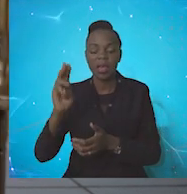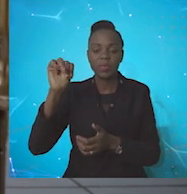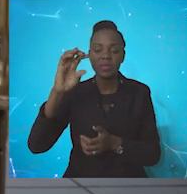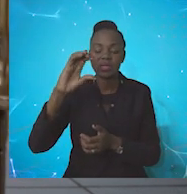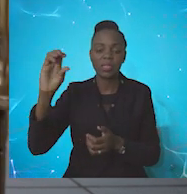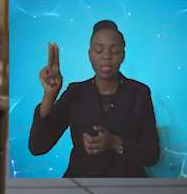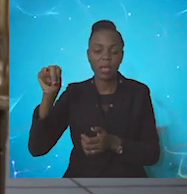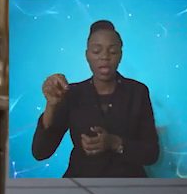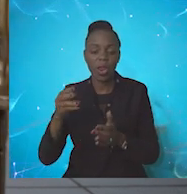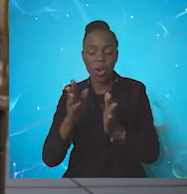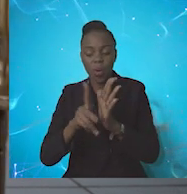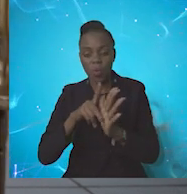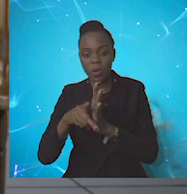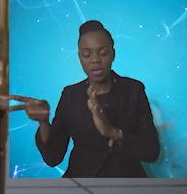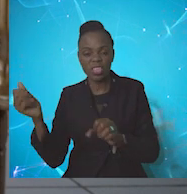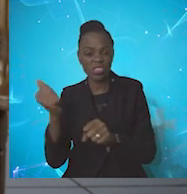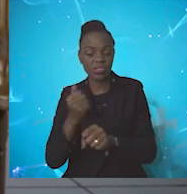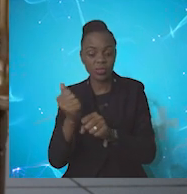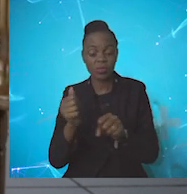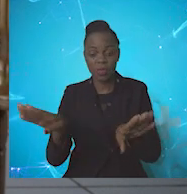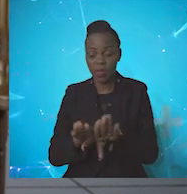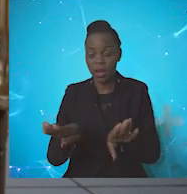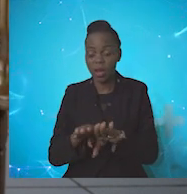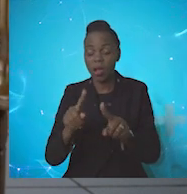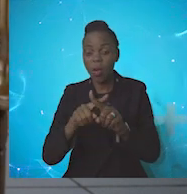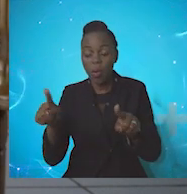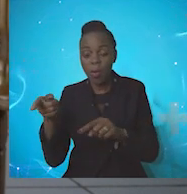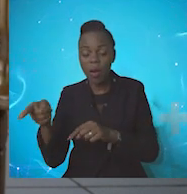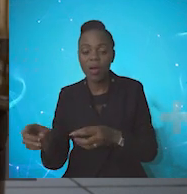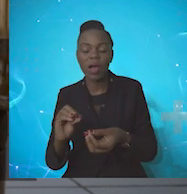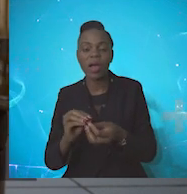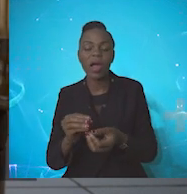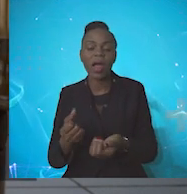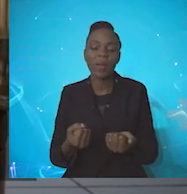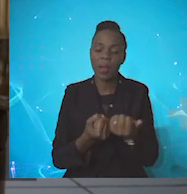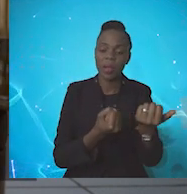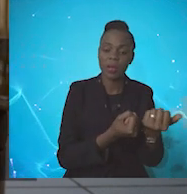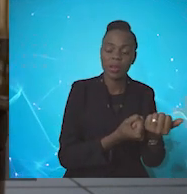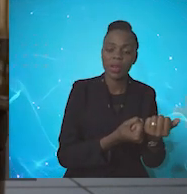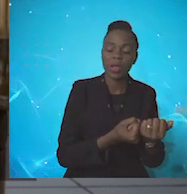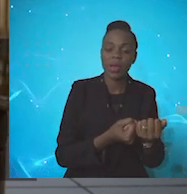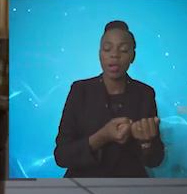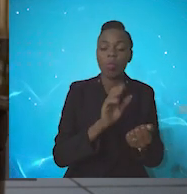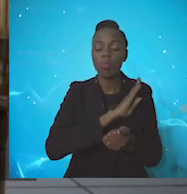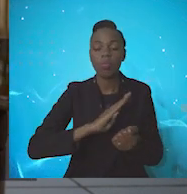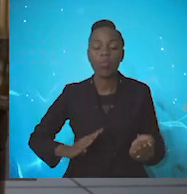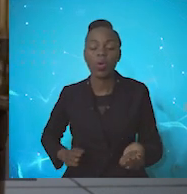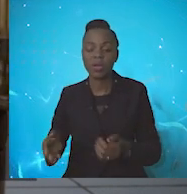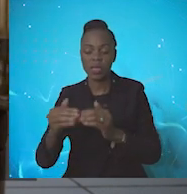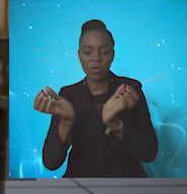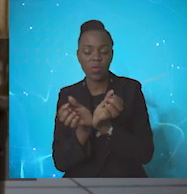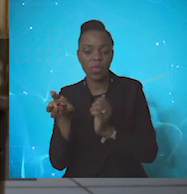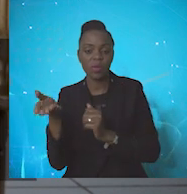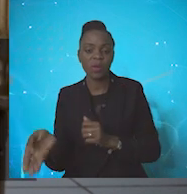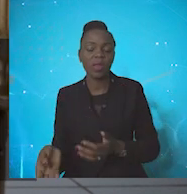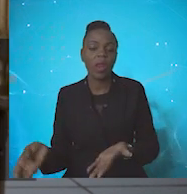project ntchito zathu zofanana. Koma a imprint wa ndamene anapanga fund kwambiri community advisory board. So body